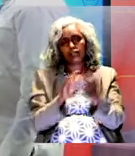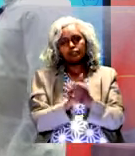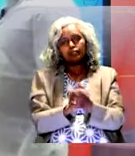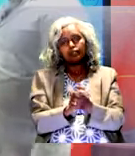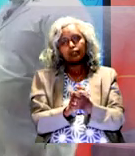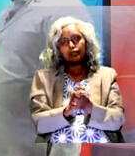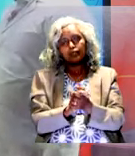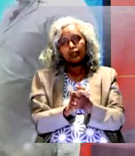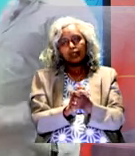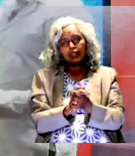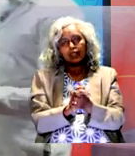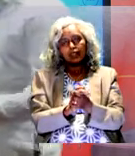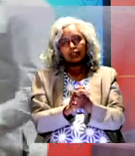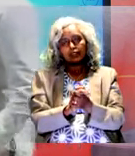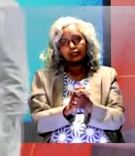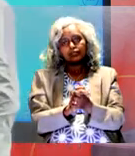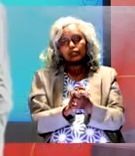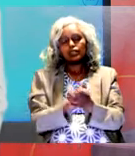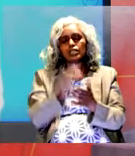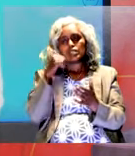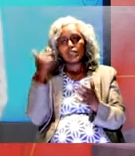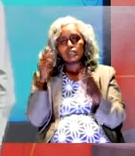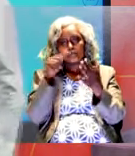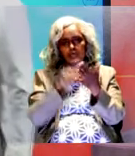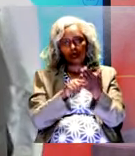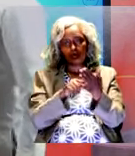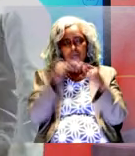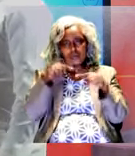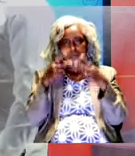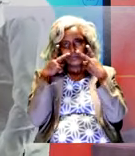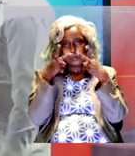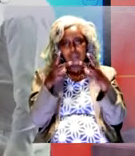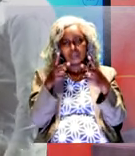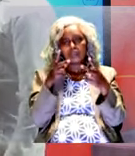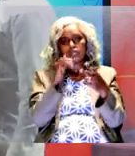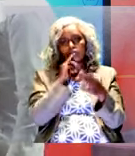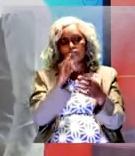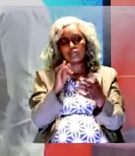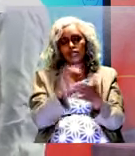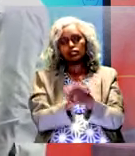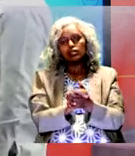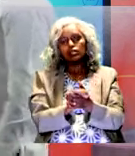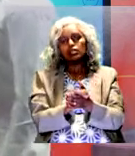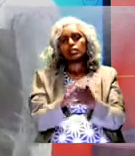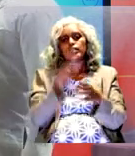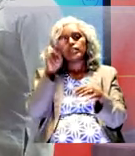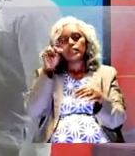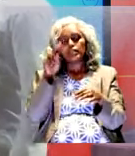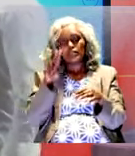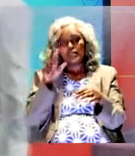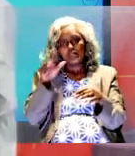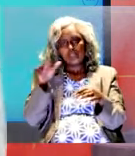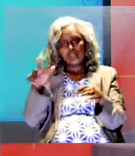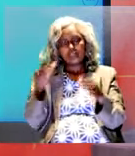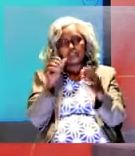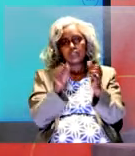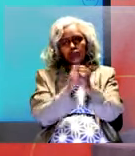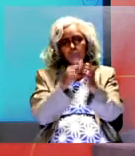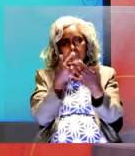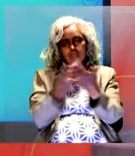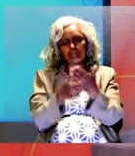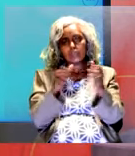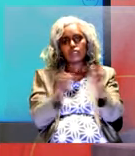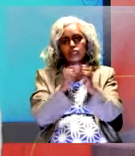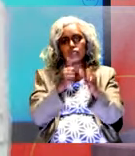decreasing. The other point we have seen today is null sequence. A